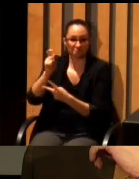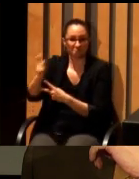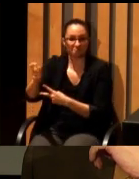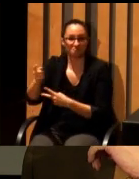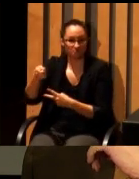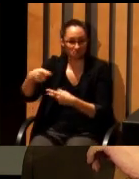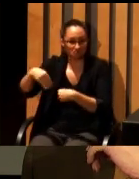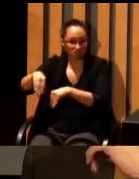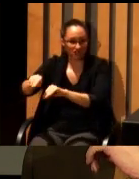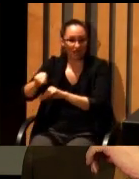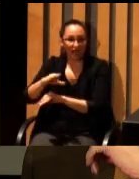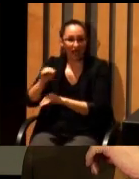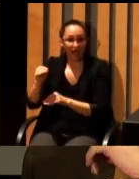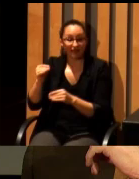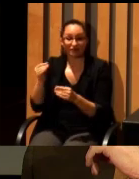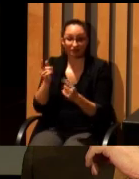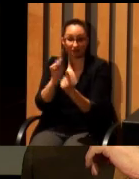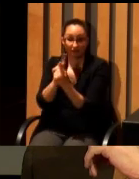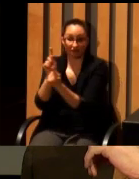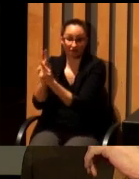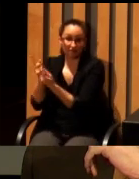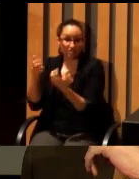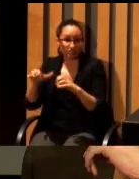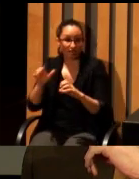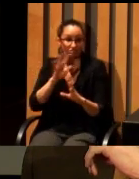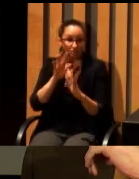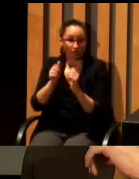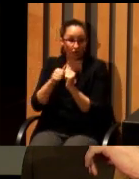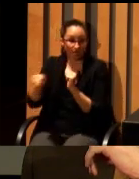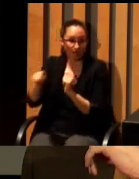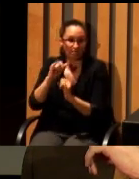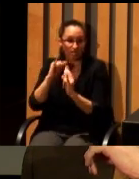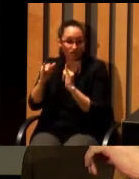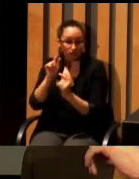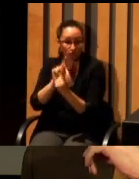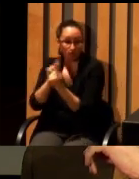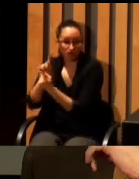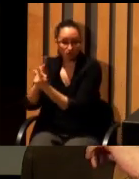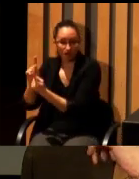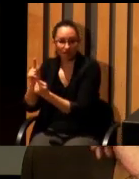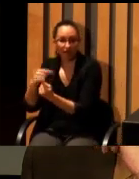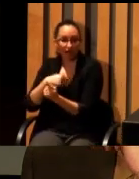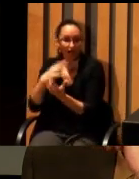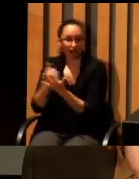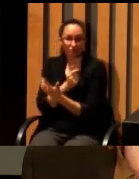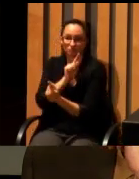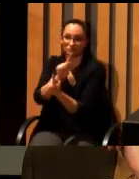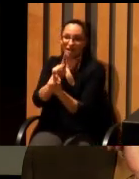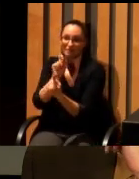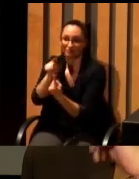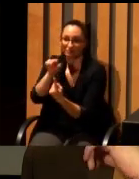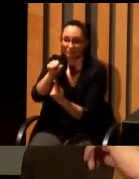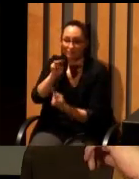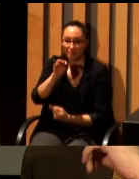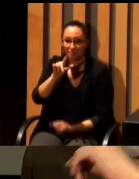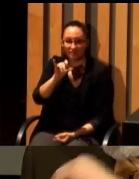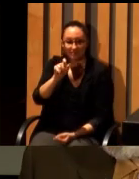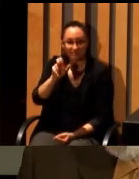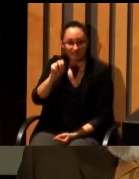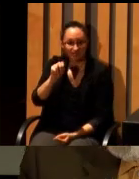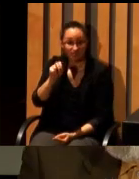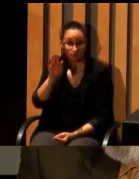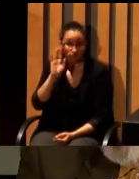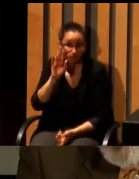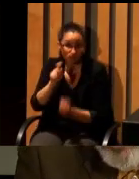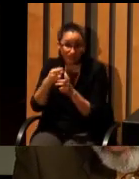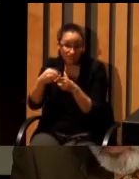speak to Milstein and Snyder one-on-one for a few minutes. When I got my chance, I asked Milstein about changing the name of the Washington